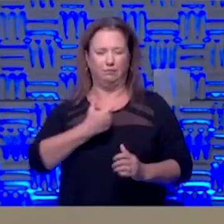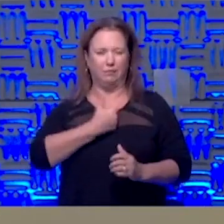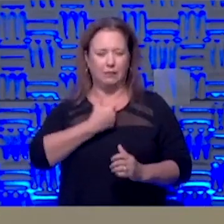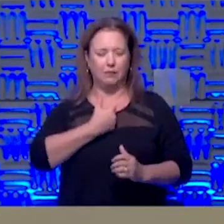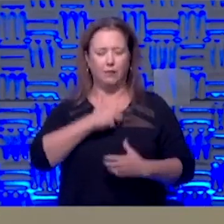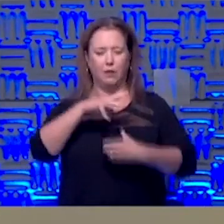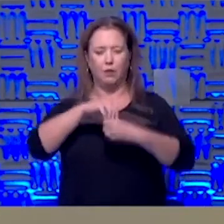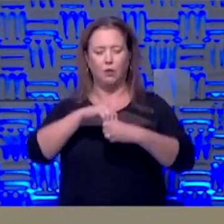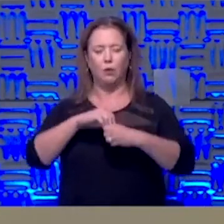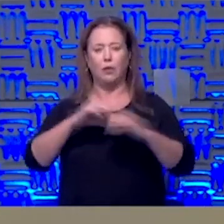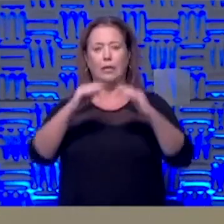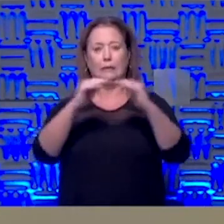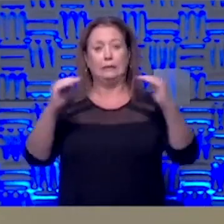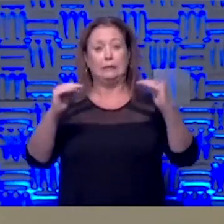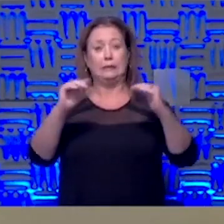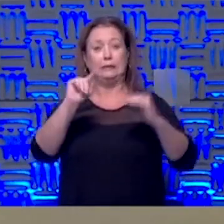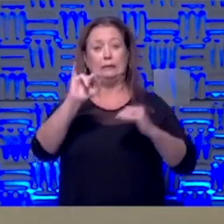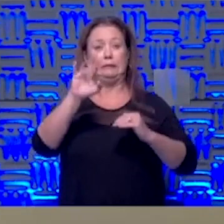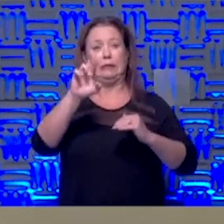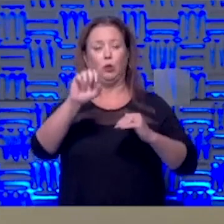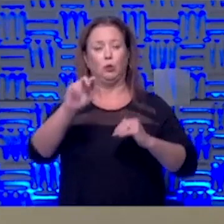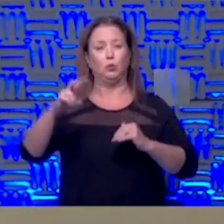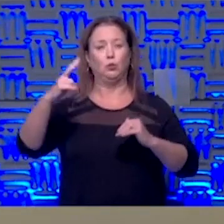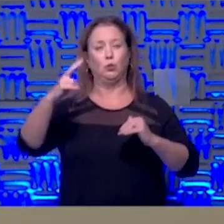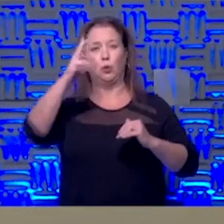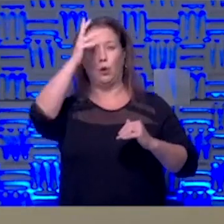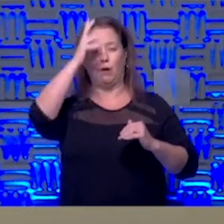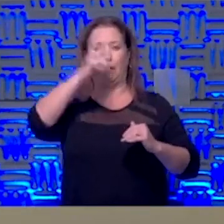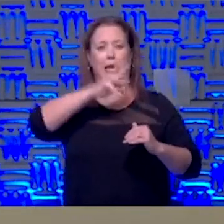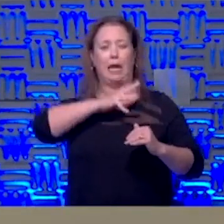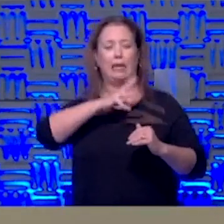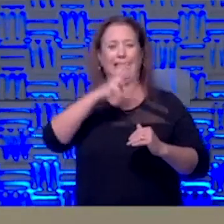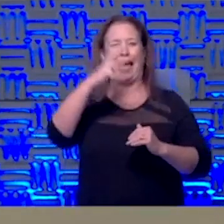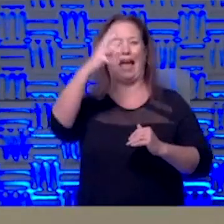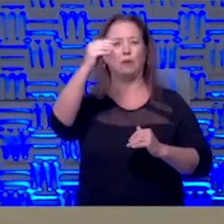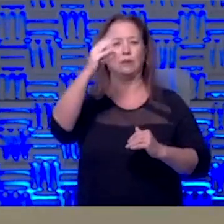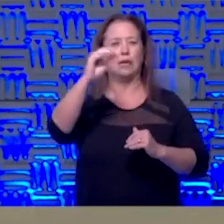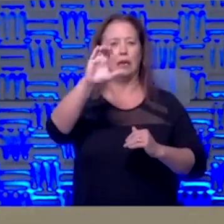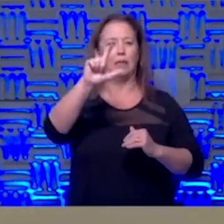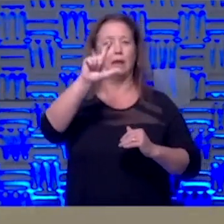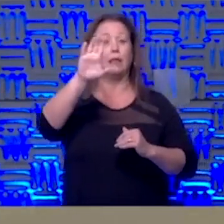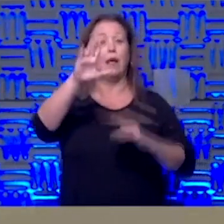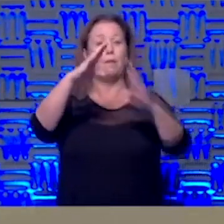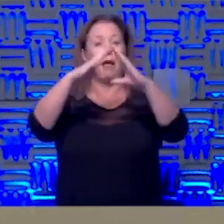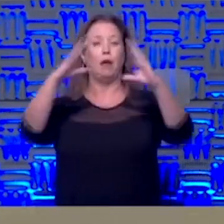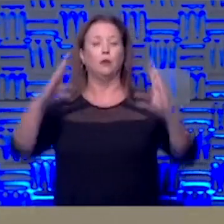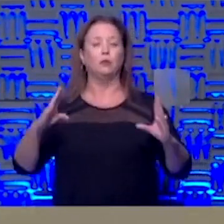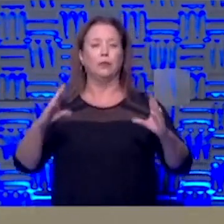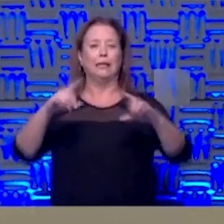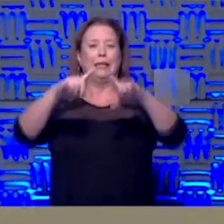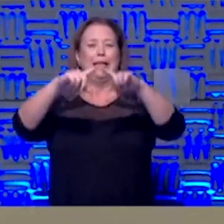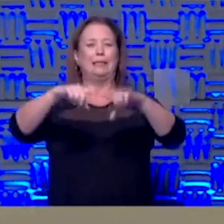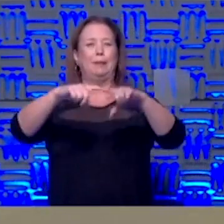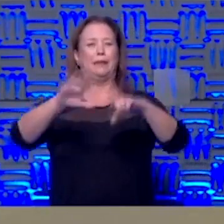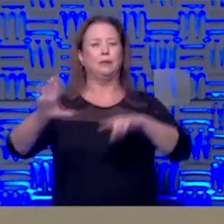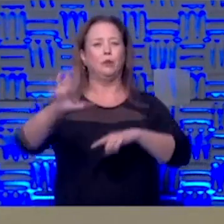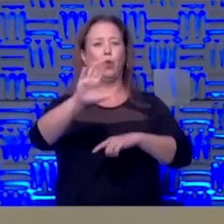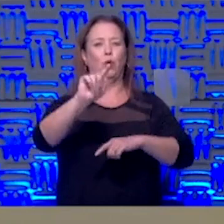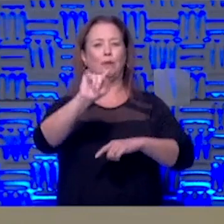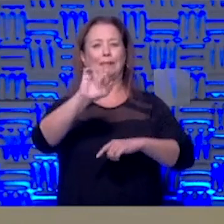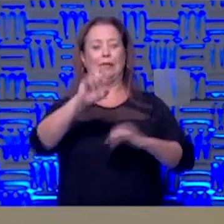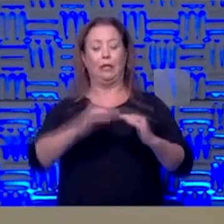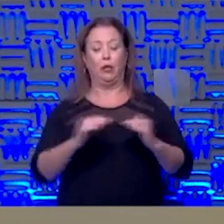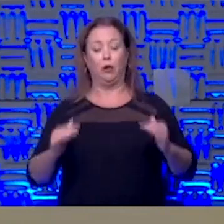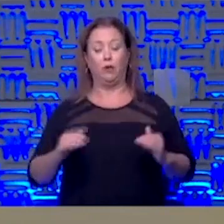and then tier 2 are guys outside of the clubhouse. So It really depends on what tier you're on. So I'll just speak